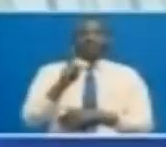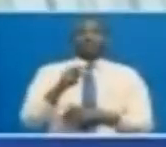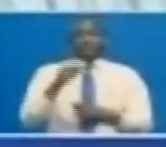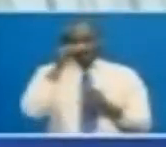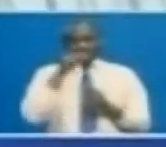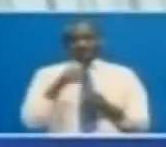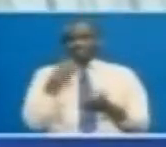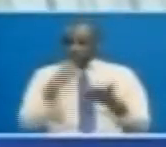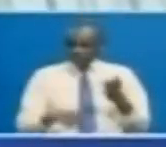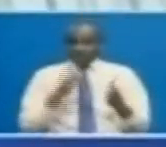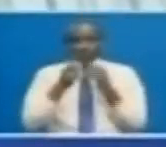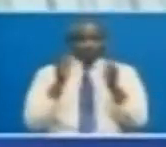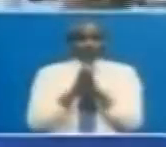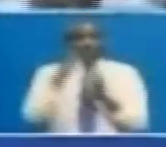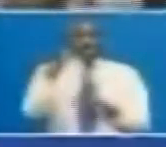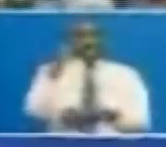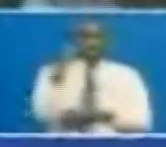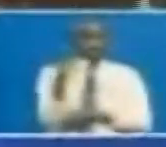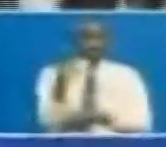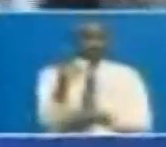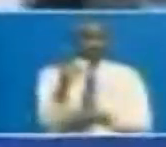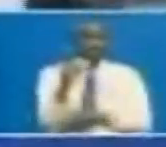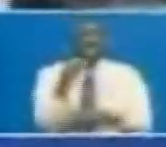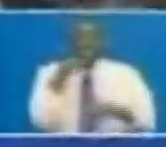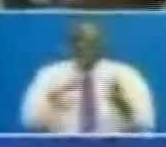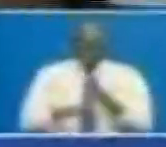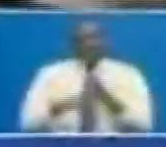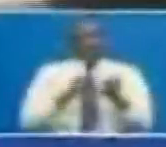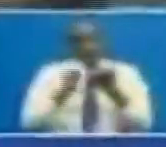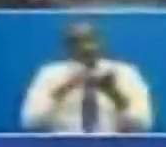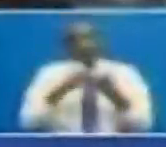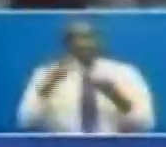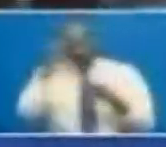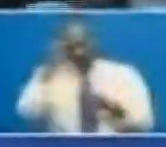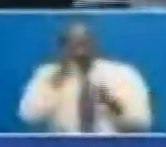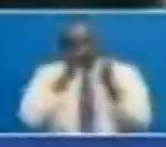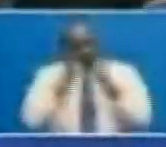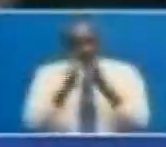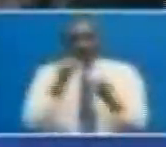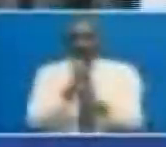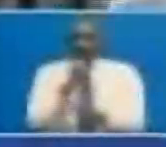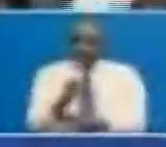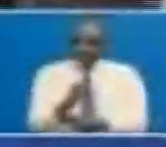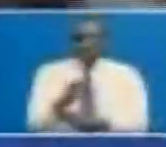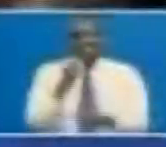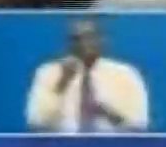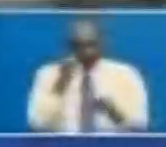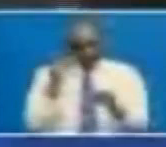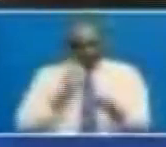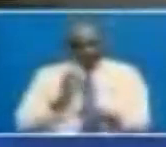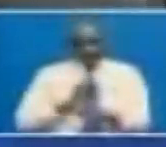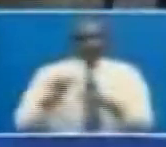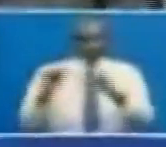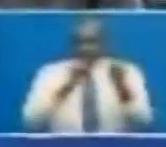to the IMF over the wage bill issue. In the letter, they both offer government's commitment in ensuring that staff rationalization